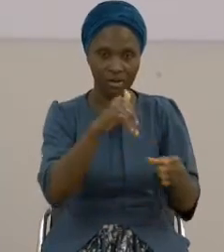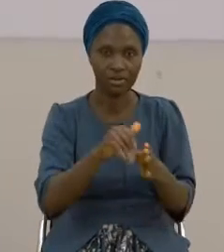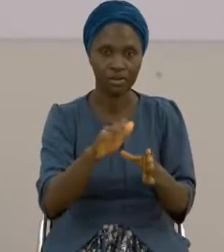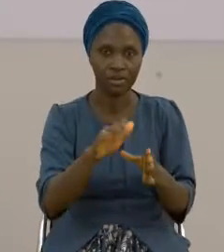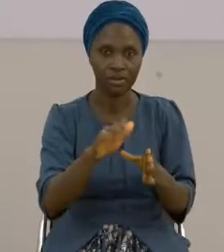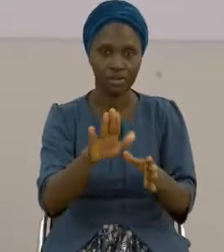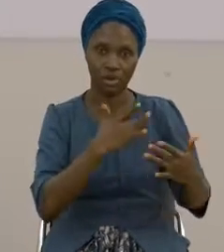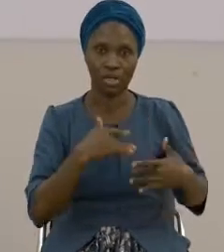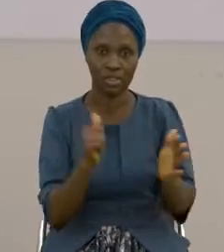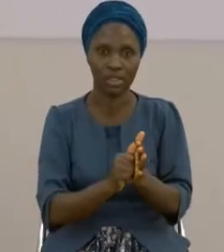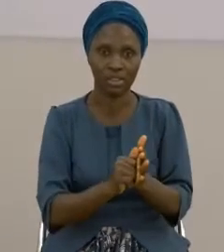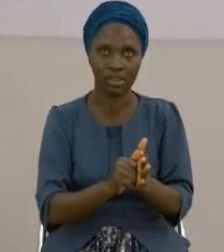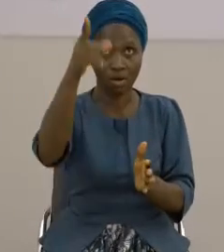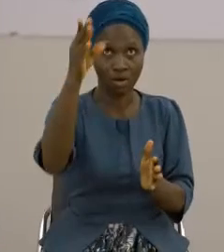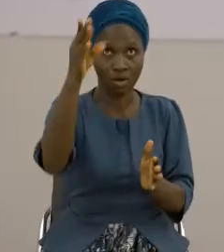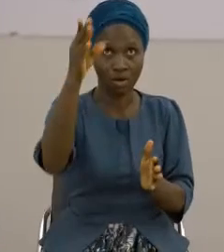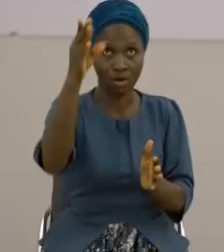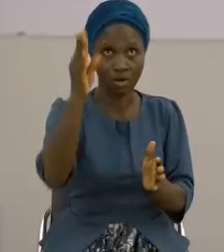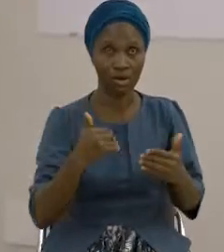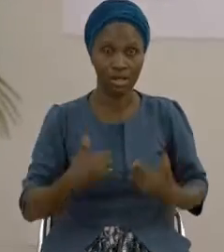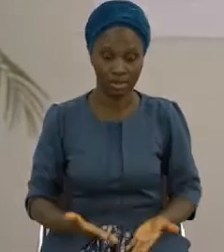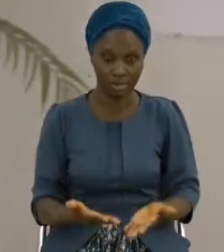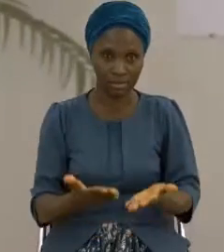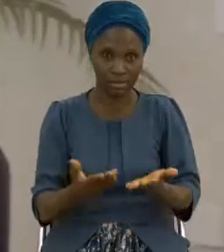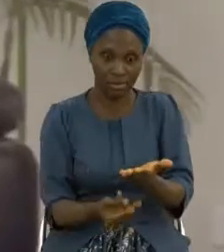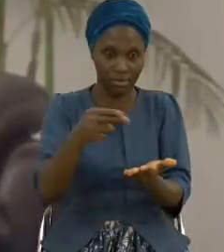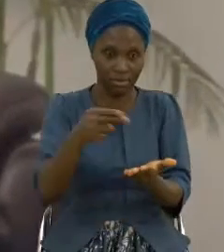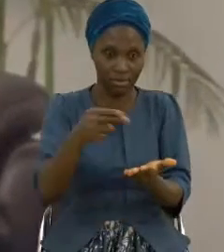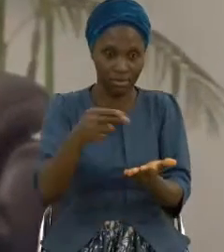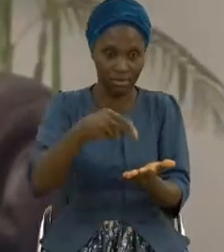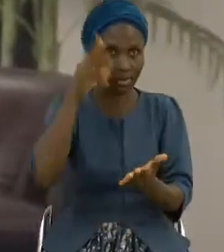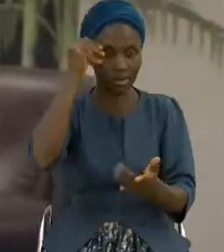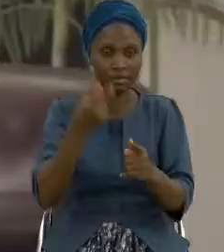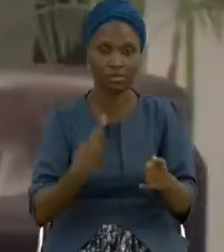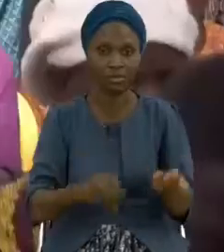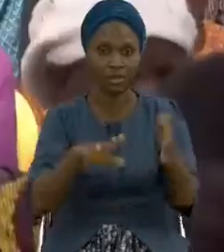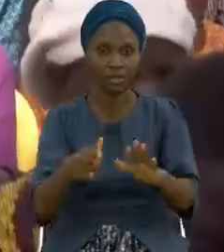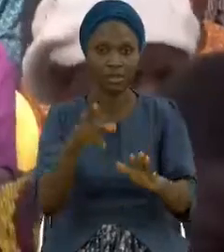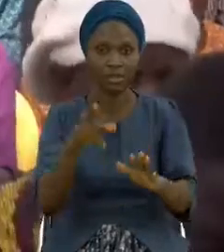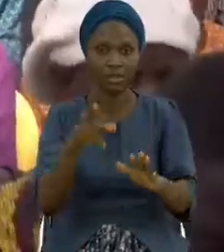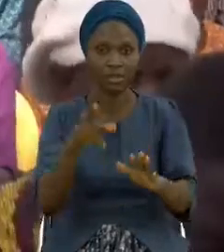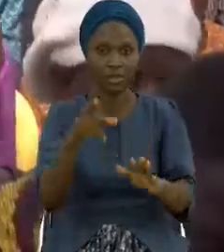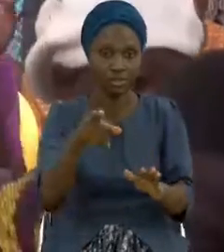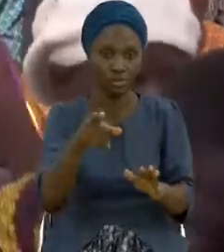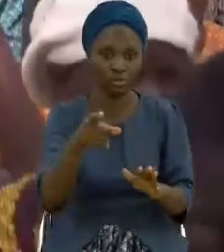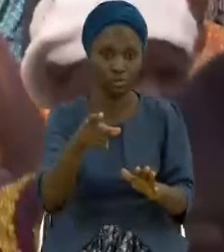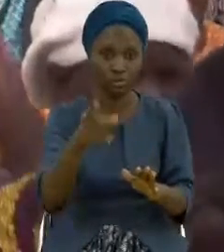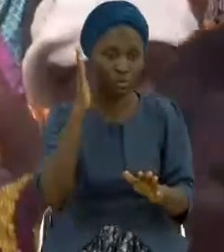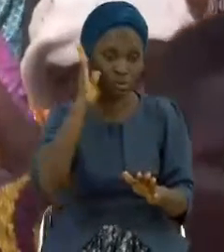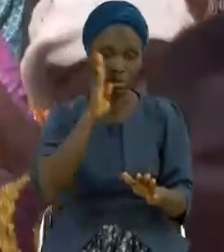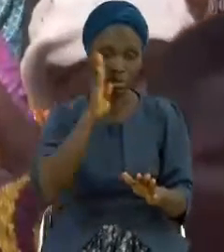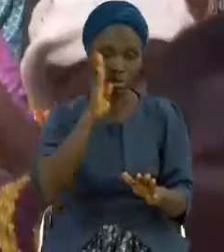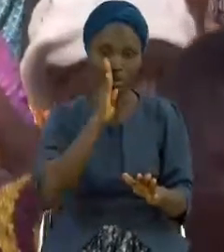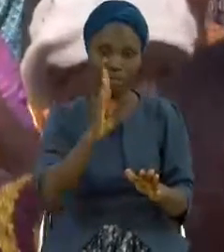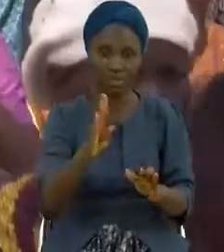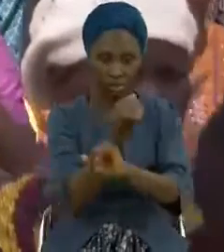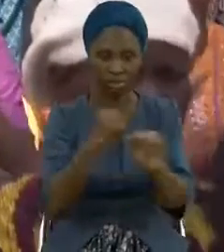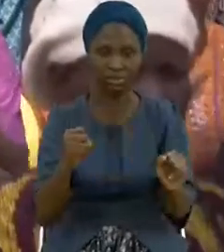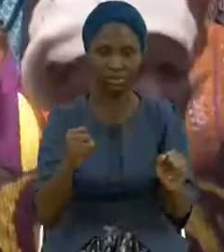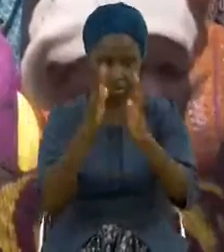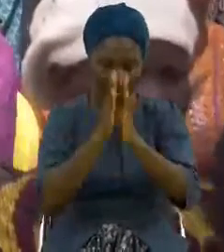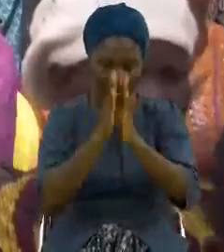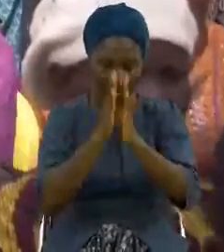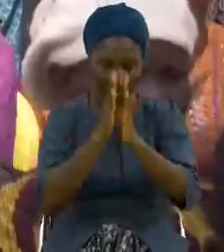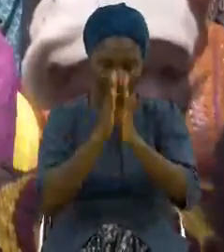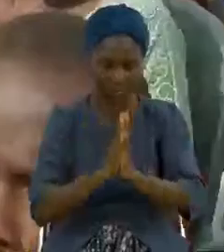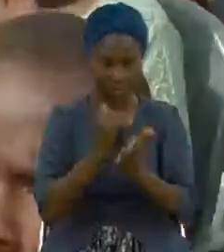dead, thou shalt be saved. Amen. Amen. Salvation is for you.